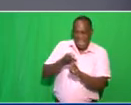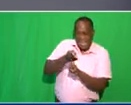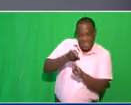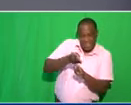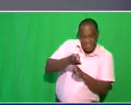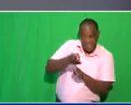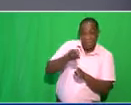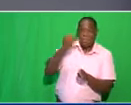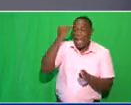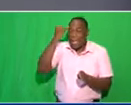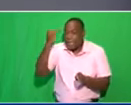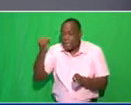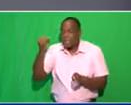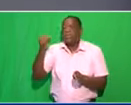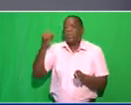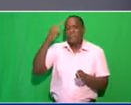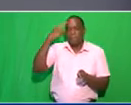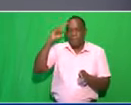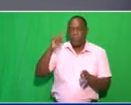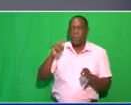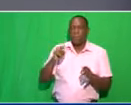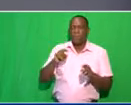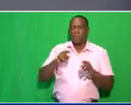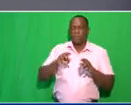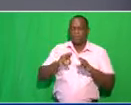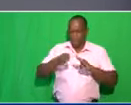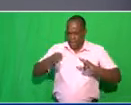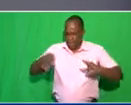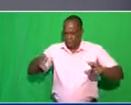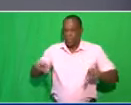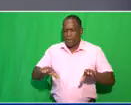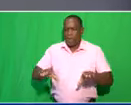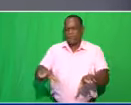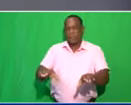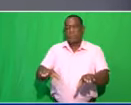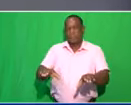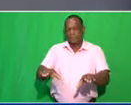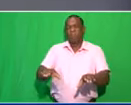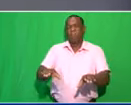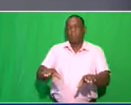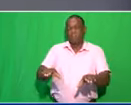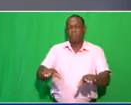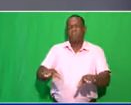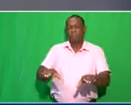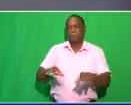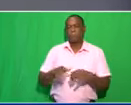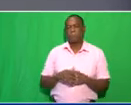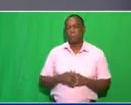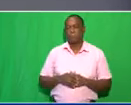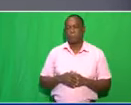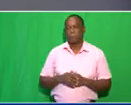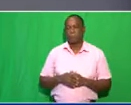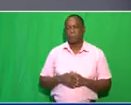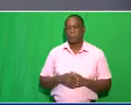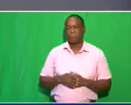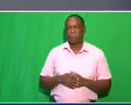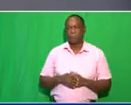for alternative actions and of those directly affected through